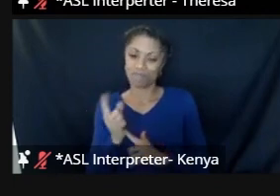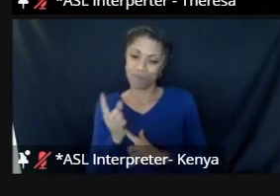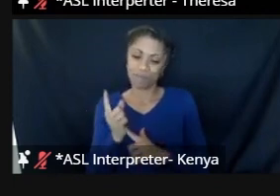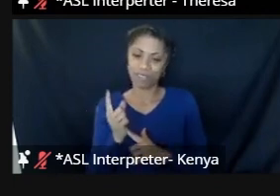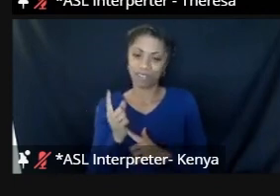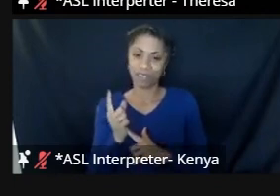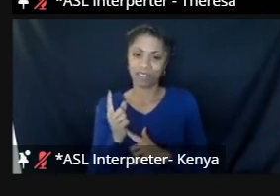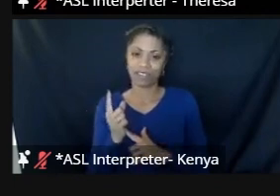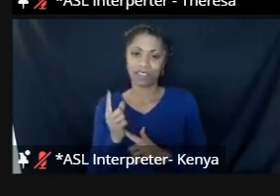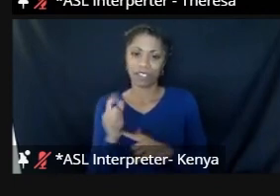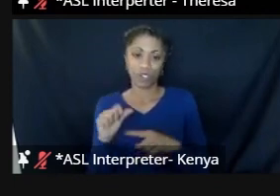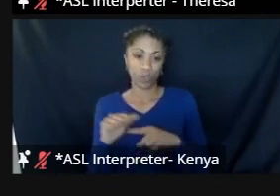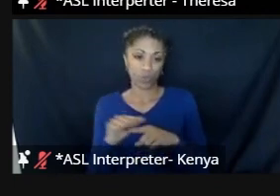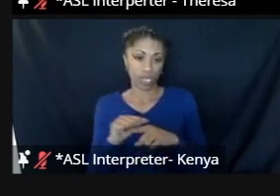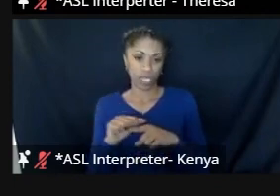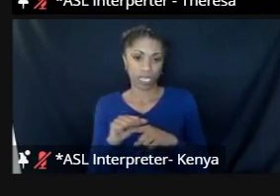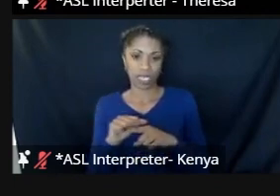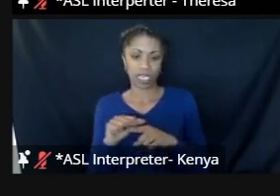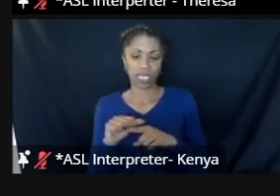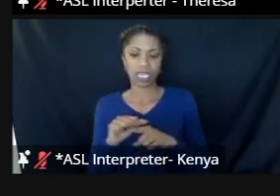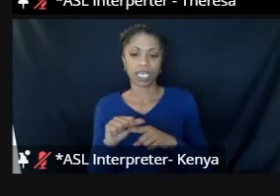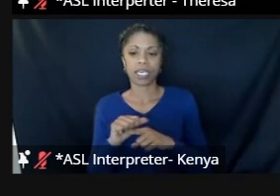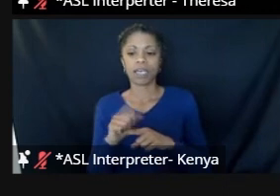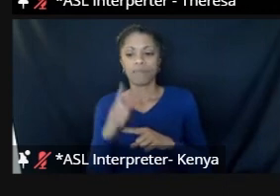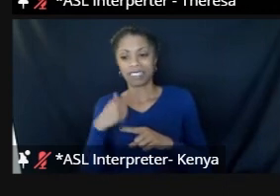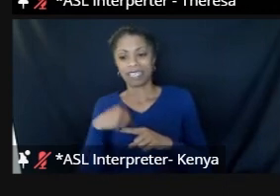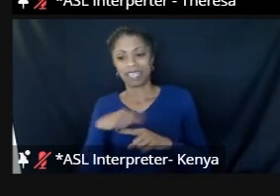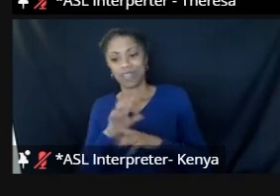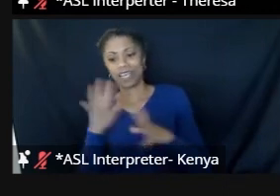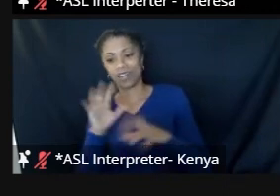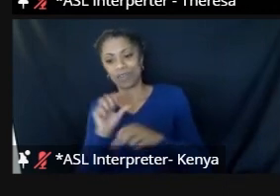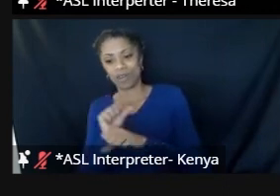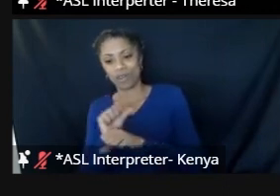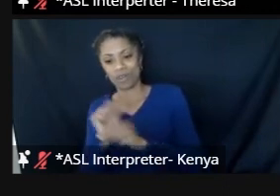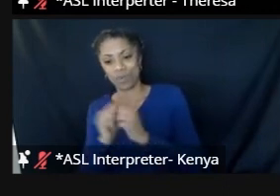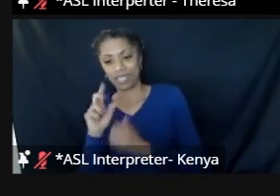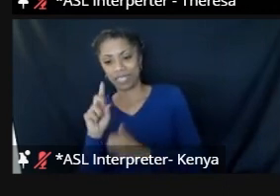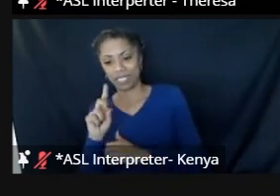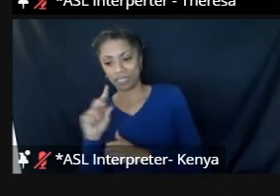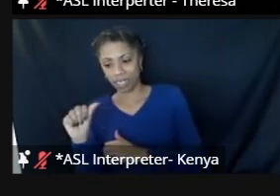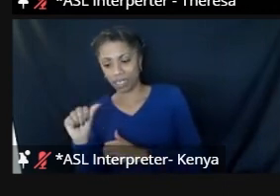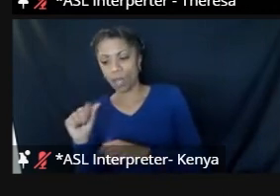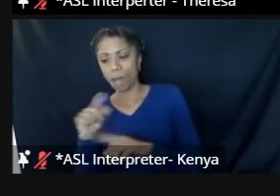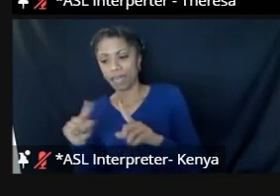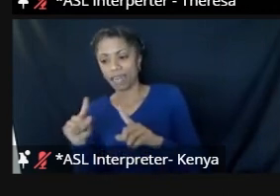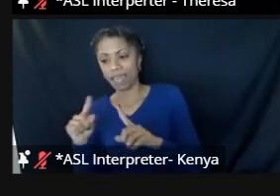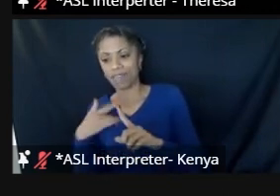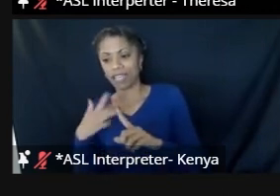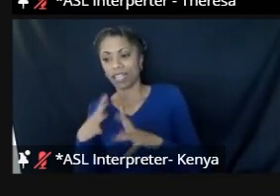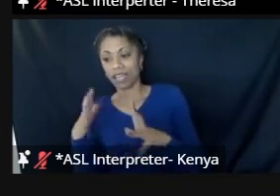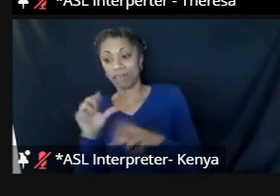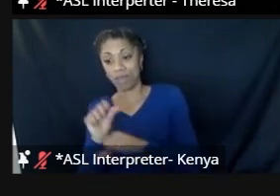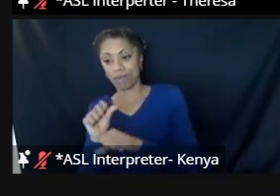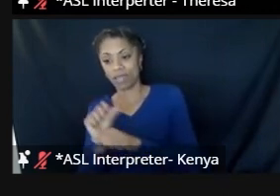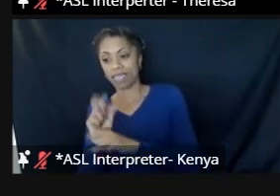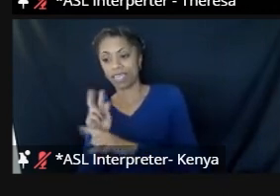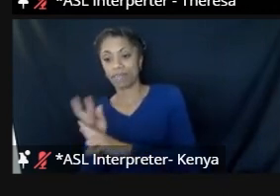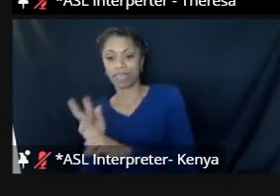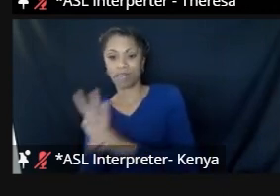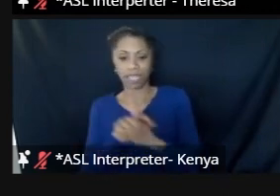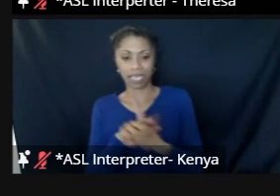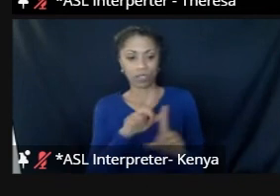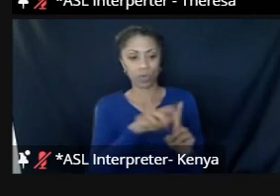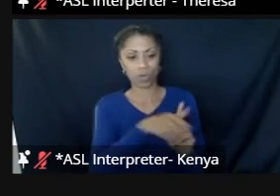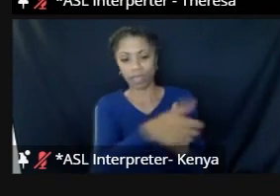see again my world of disability where, and I believe it can be applied across the board, where